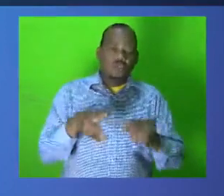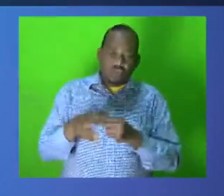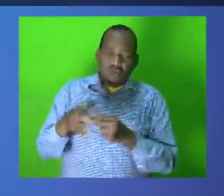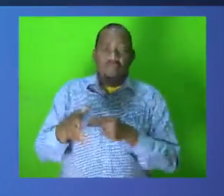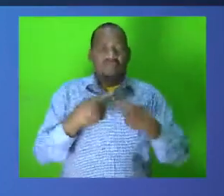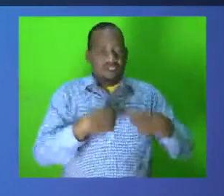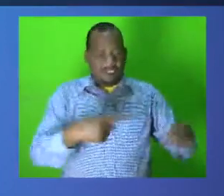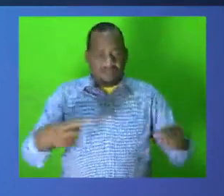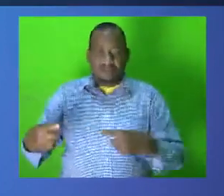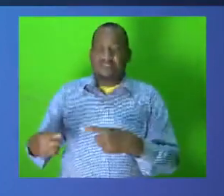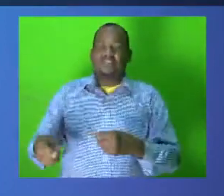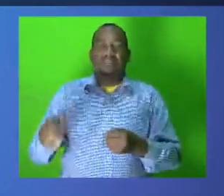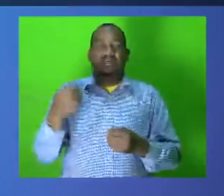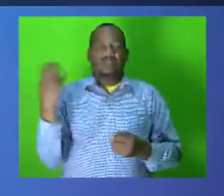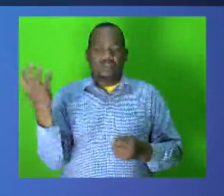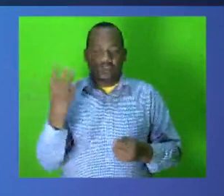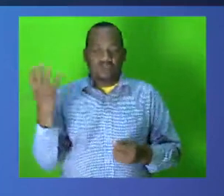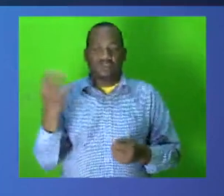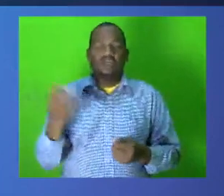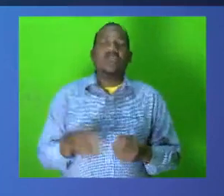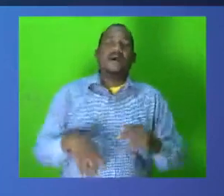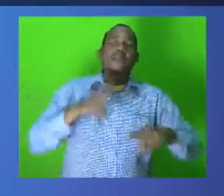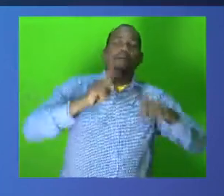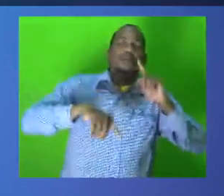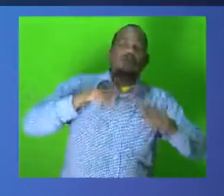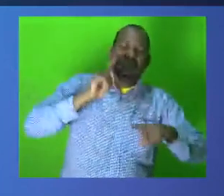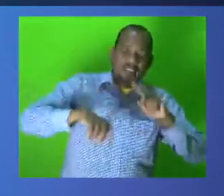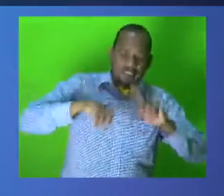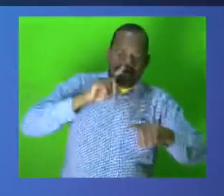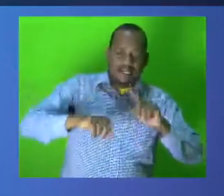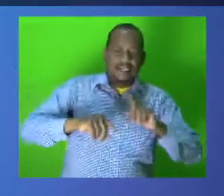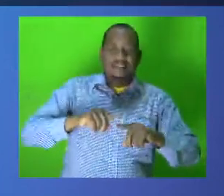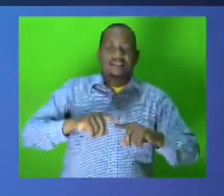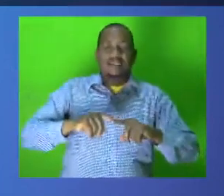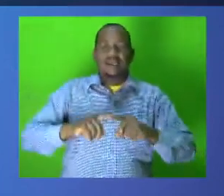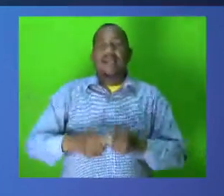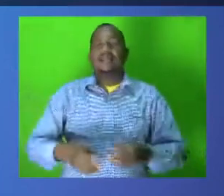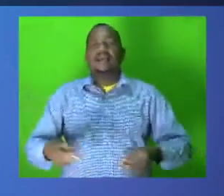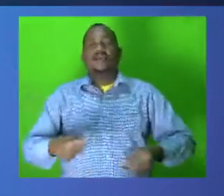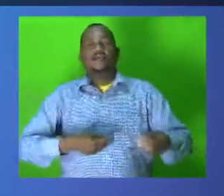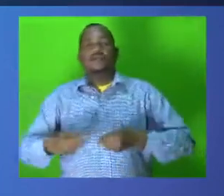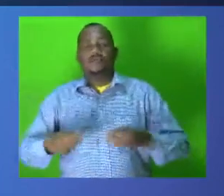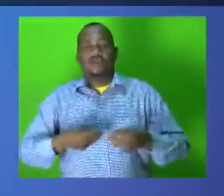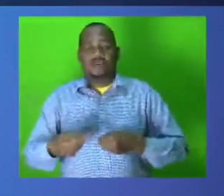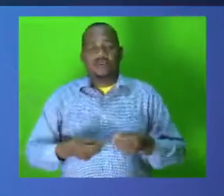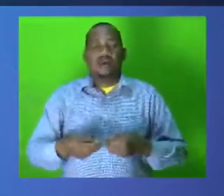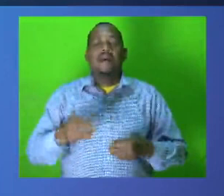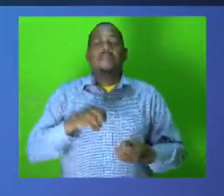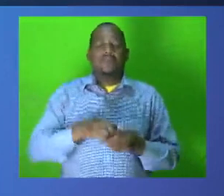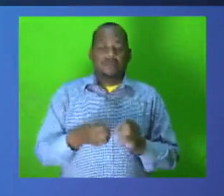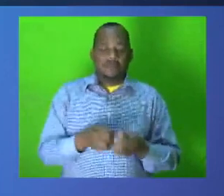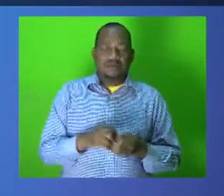dear viewer, and researcher here suggests a good way how to solve